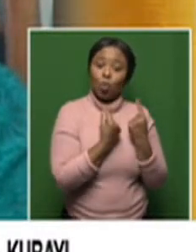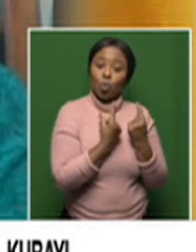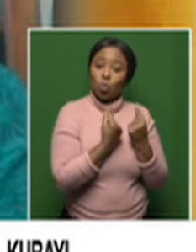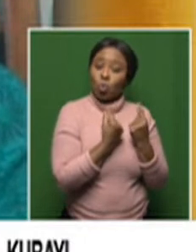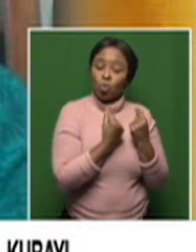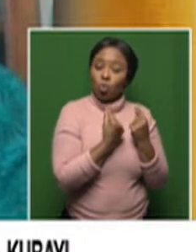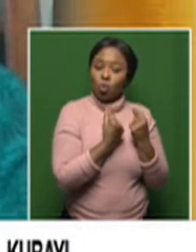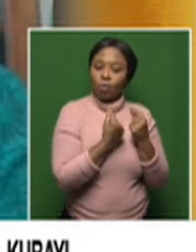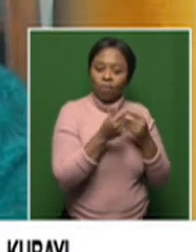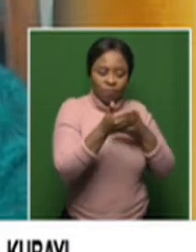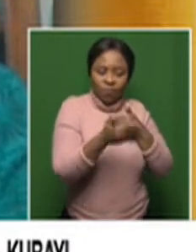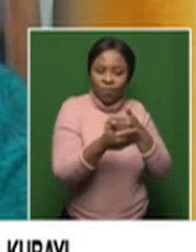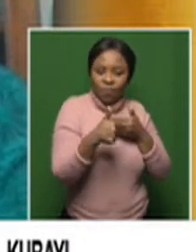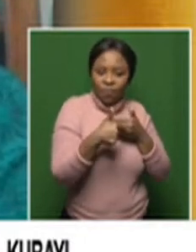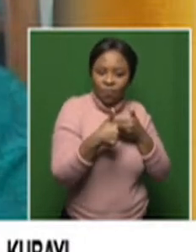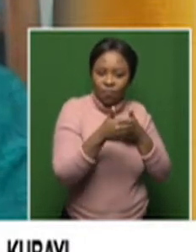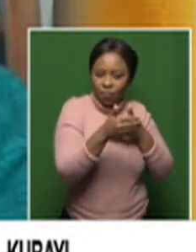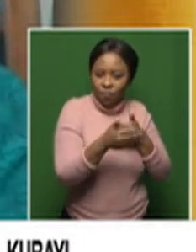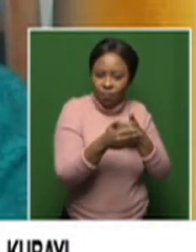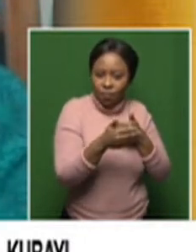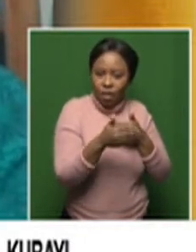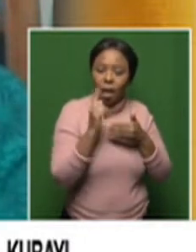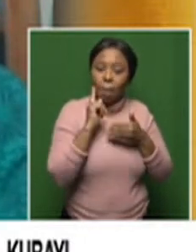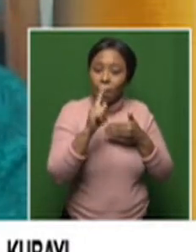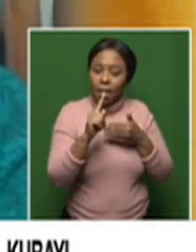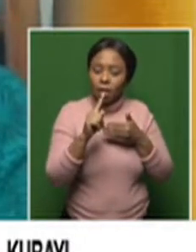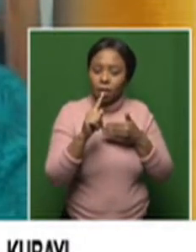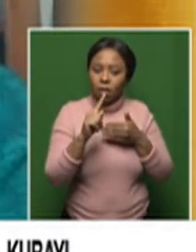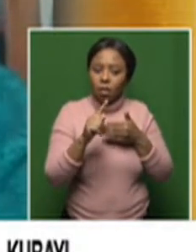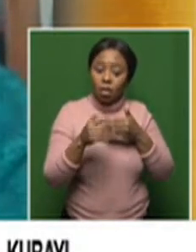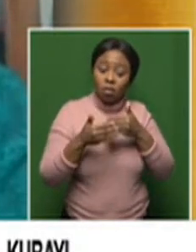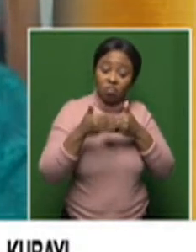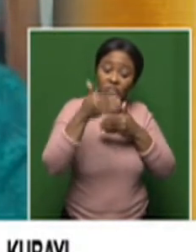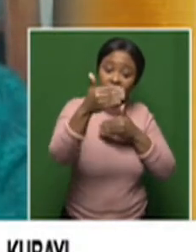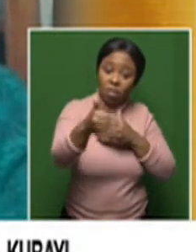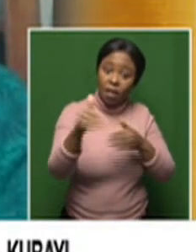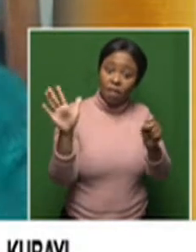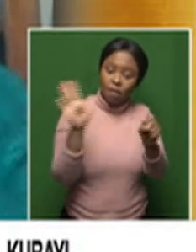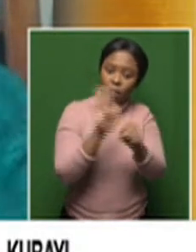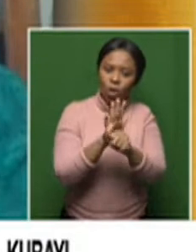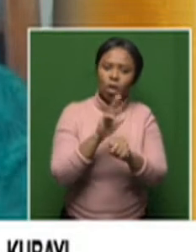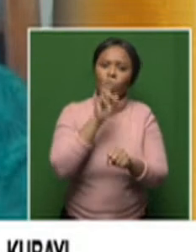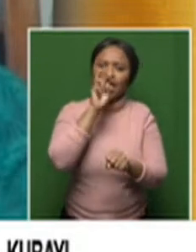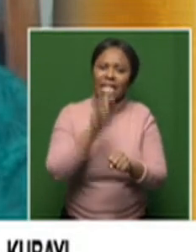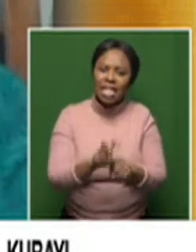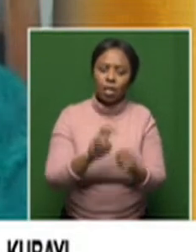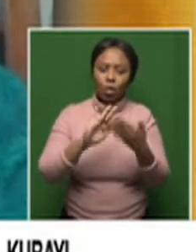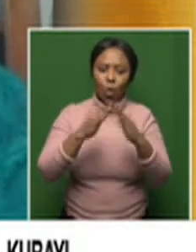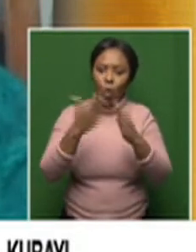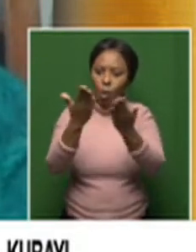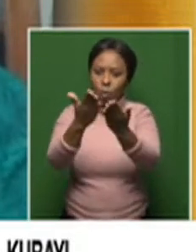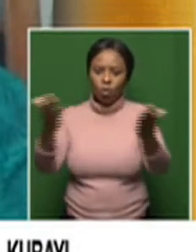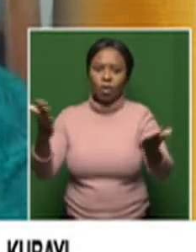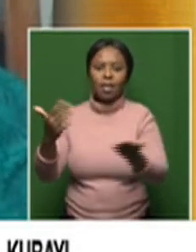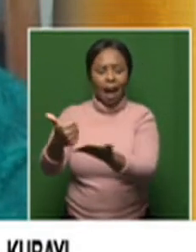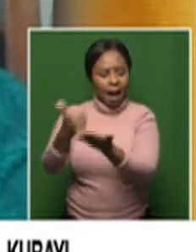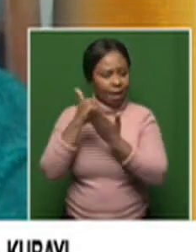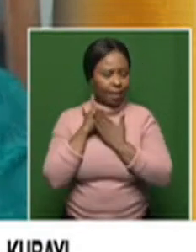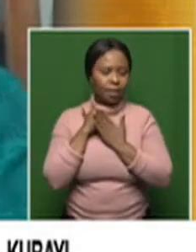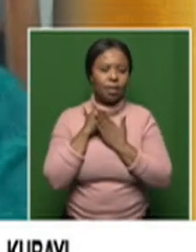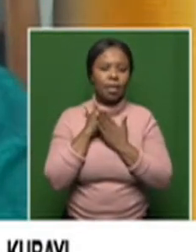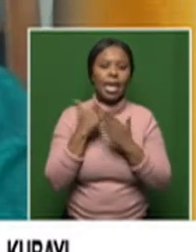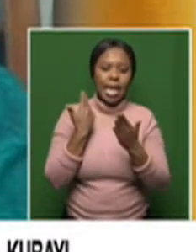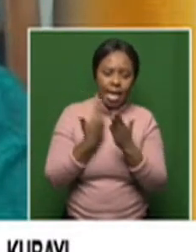pandemic. We request you to assist us in really building a capable state,